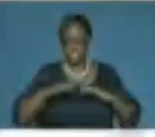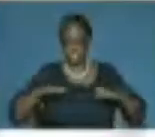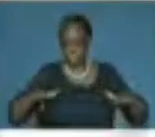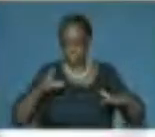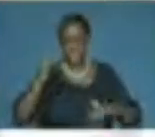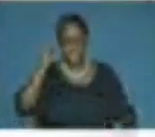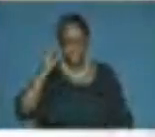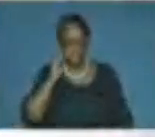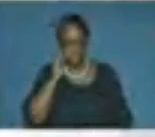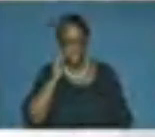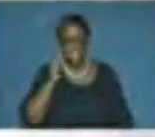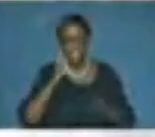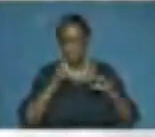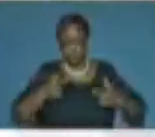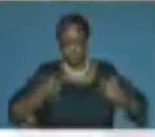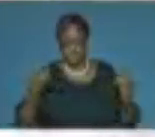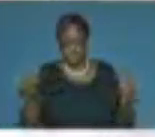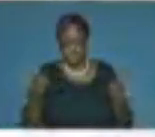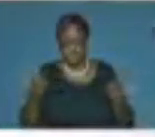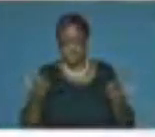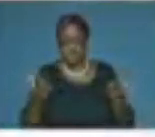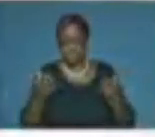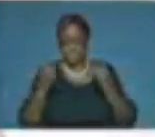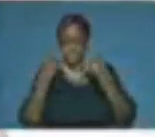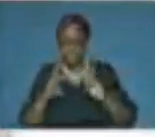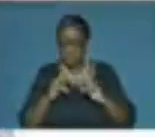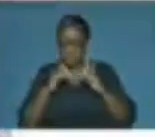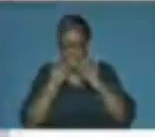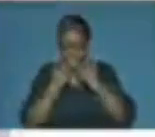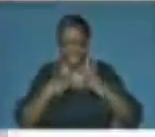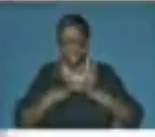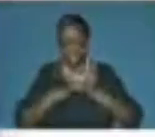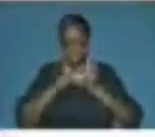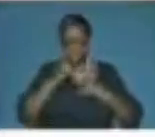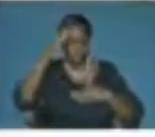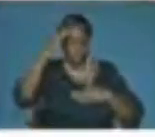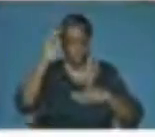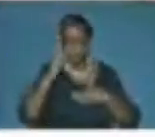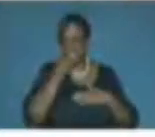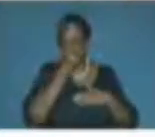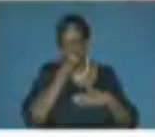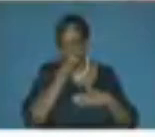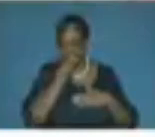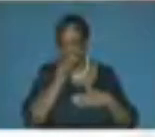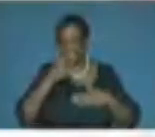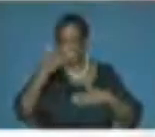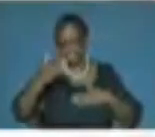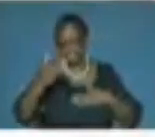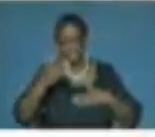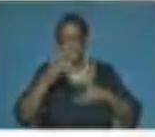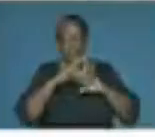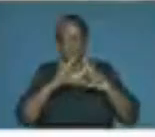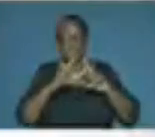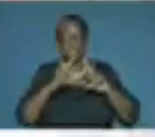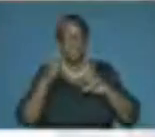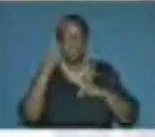in this community. And you know, in our country today, a lot of people are sad. They're depressed. You don't know where the next meal is coming from. But of course, in Marathon, this is for the